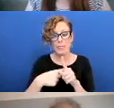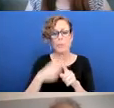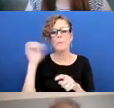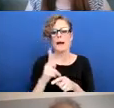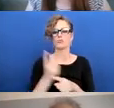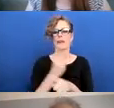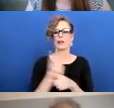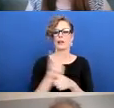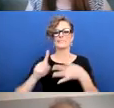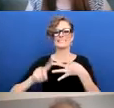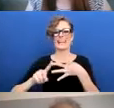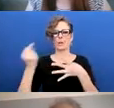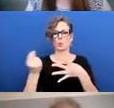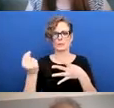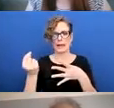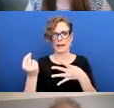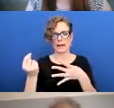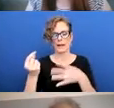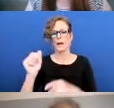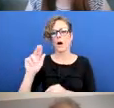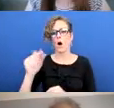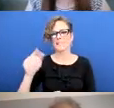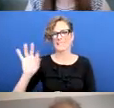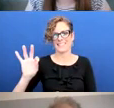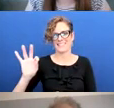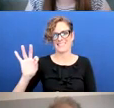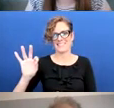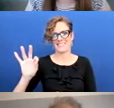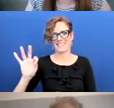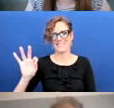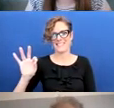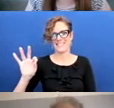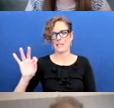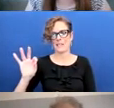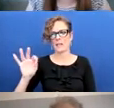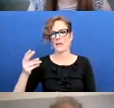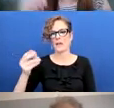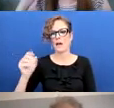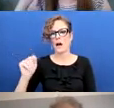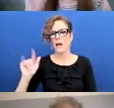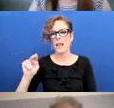volveremos a nuestro horario calendario normal.